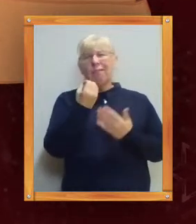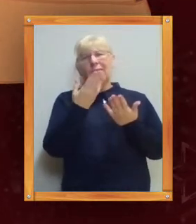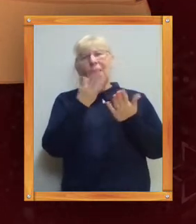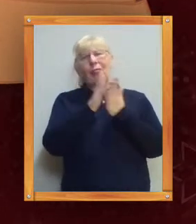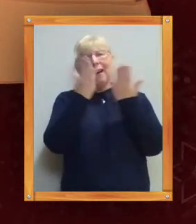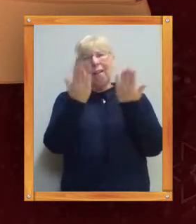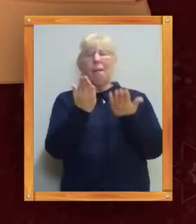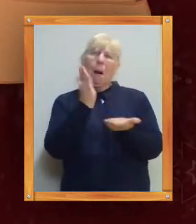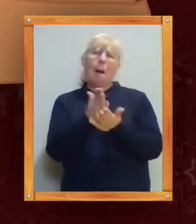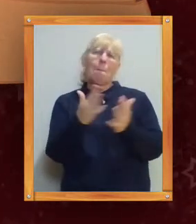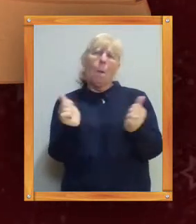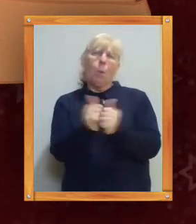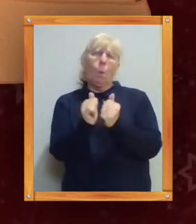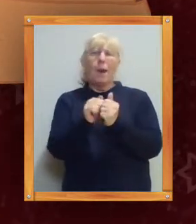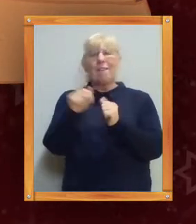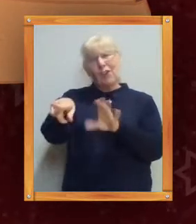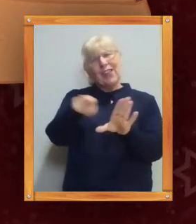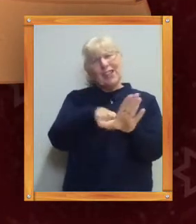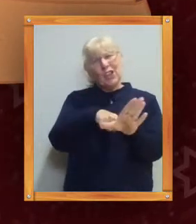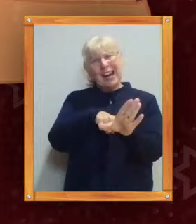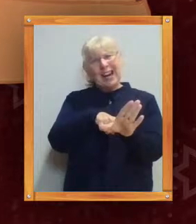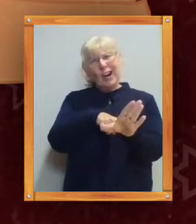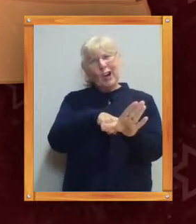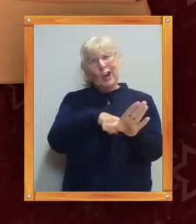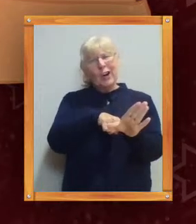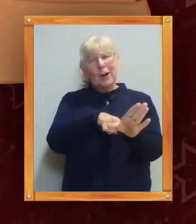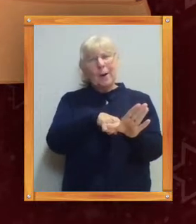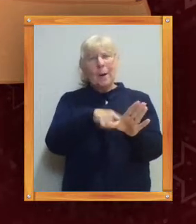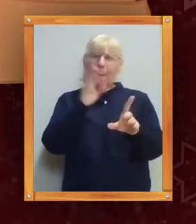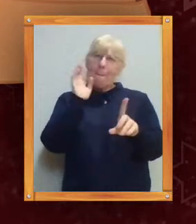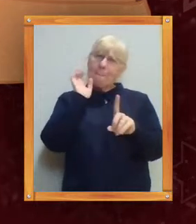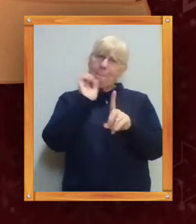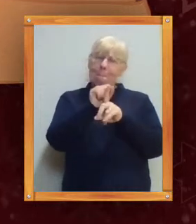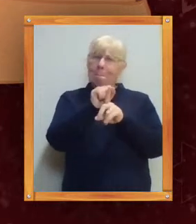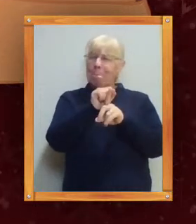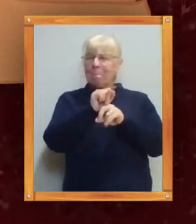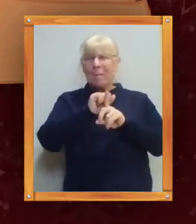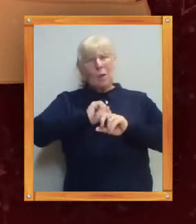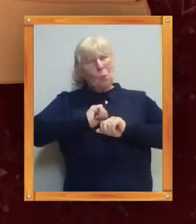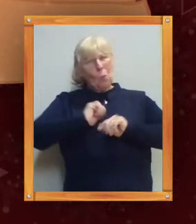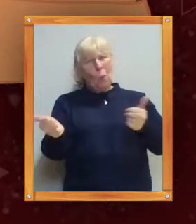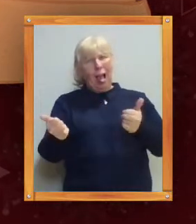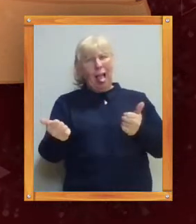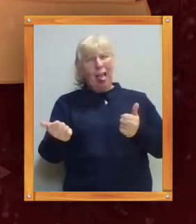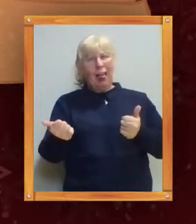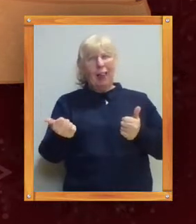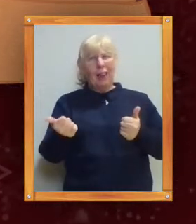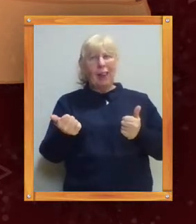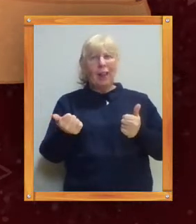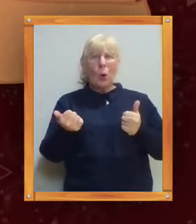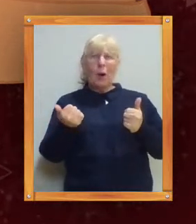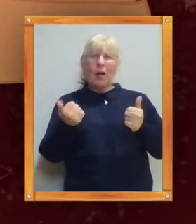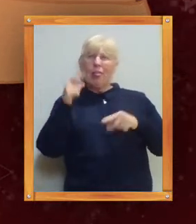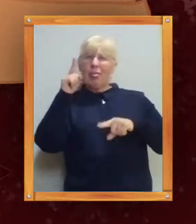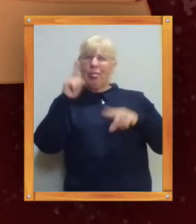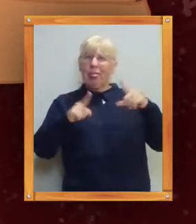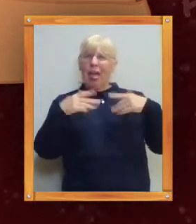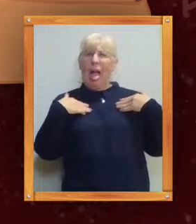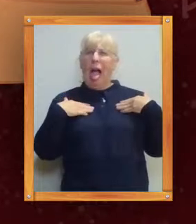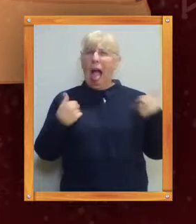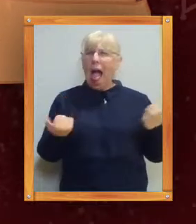And you've captured that really, really well there with healthcare